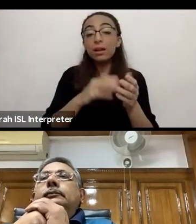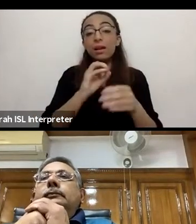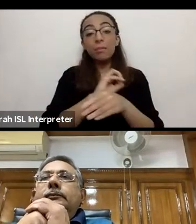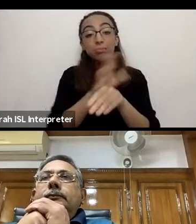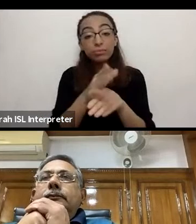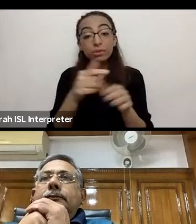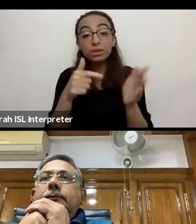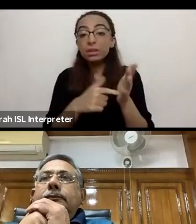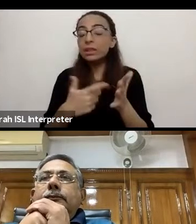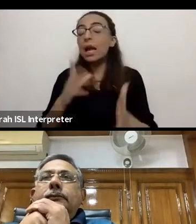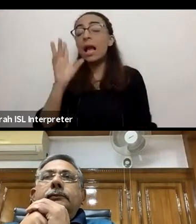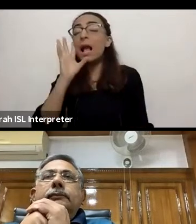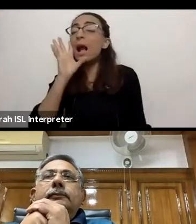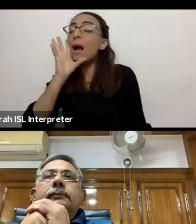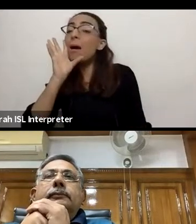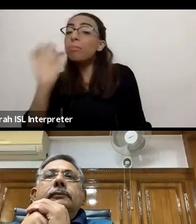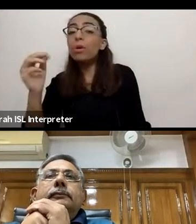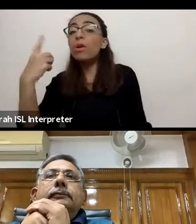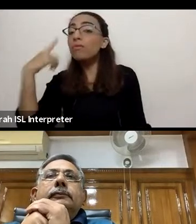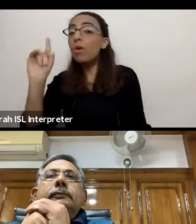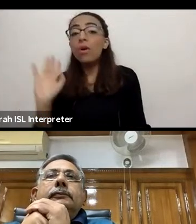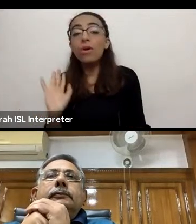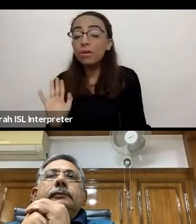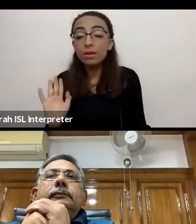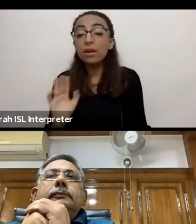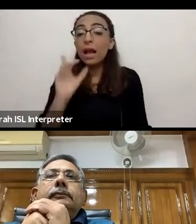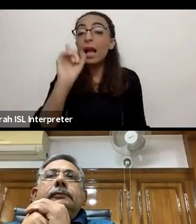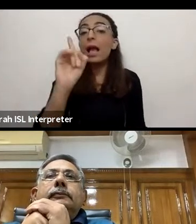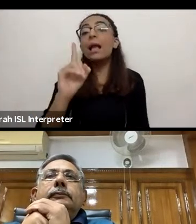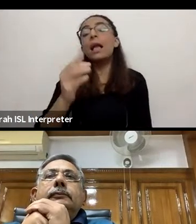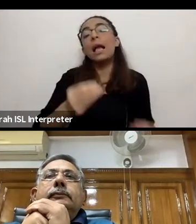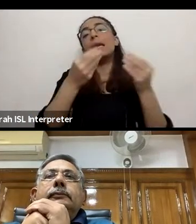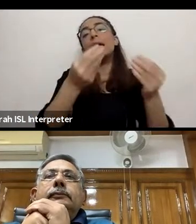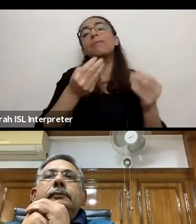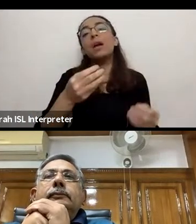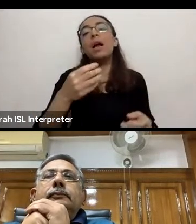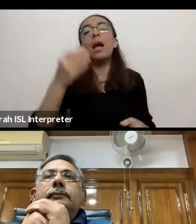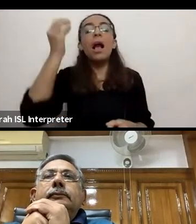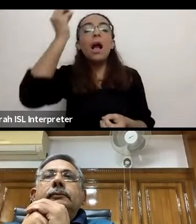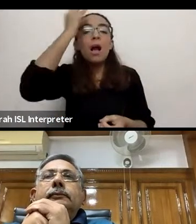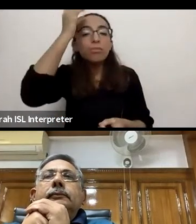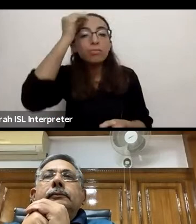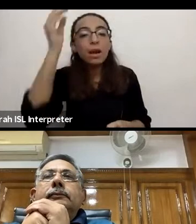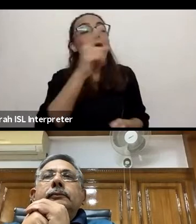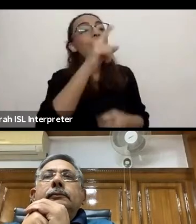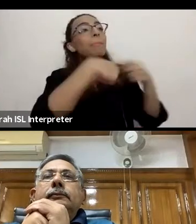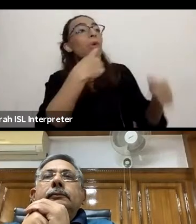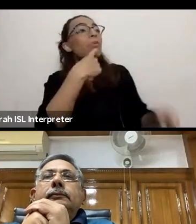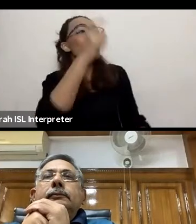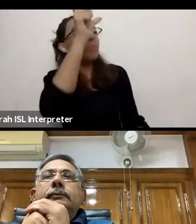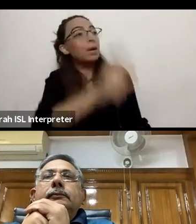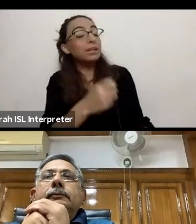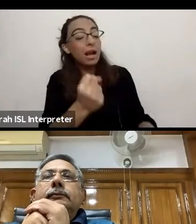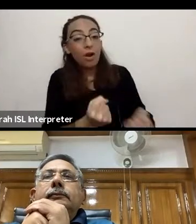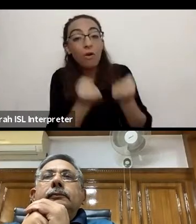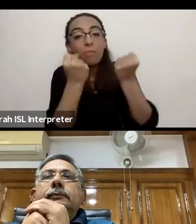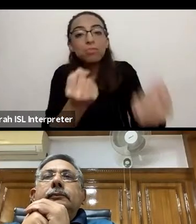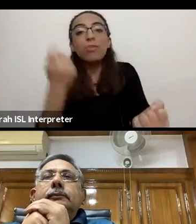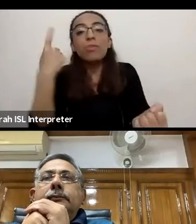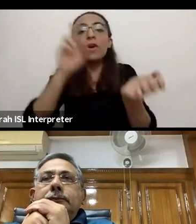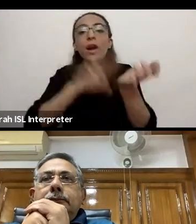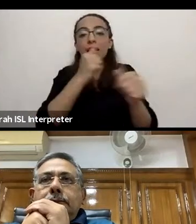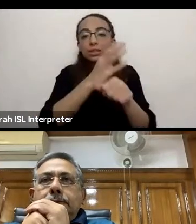become imperative to acknowledge and celebrate the contributions of individuals as well as